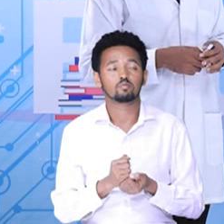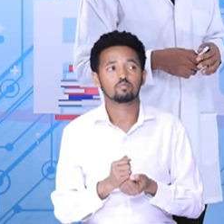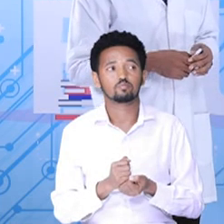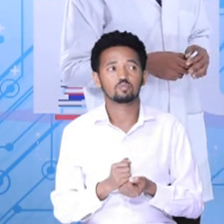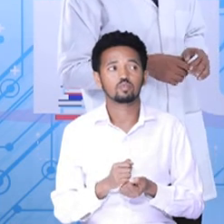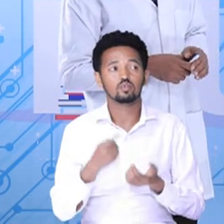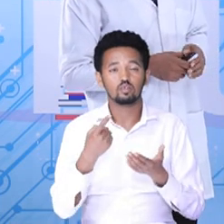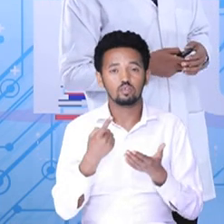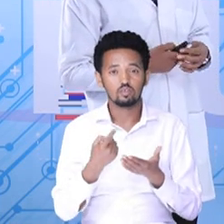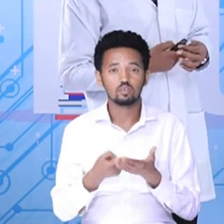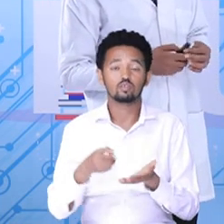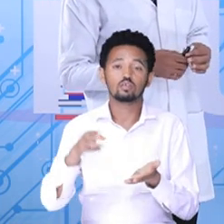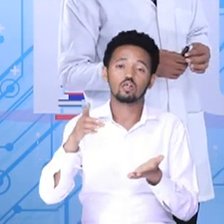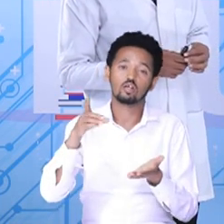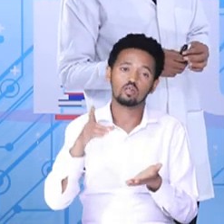The rural